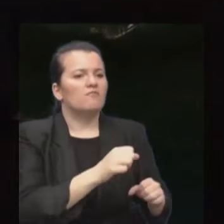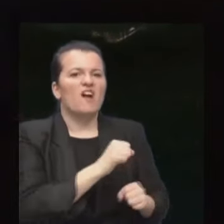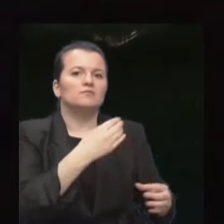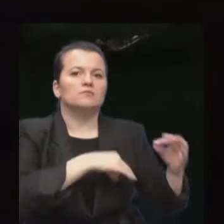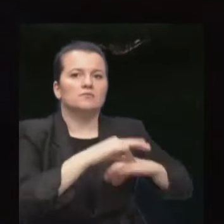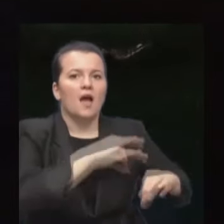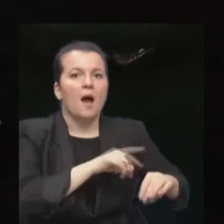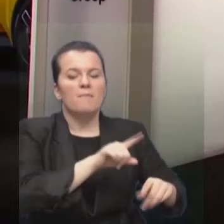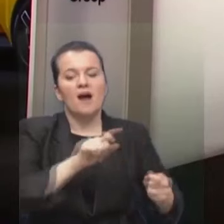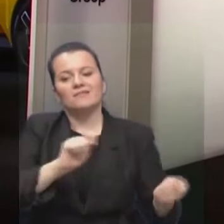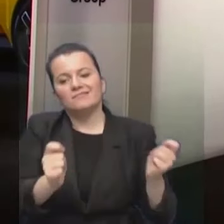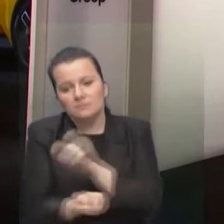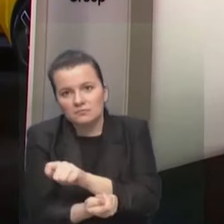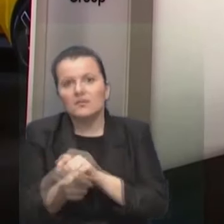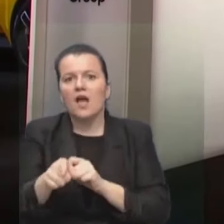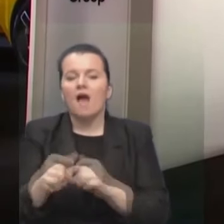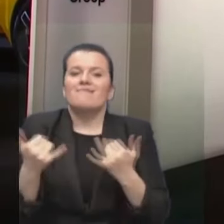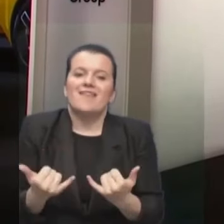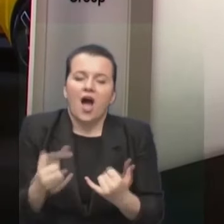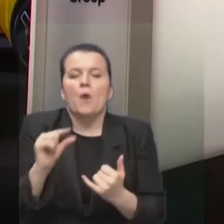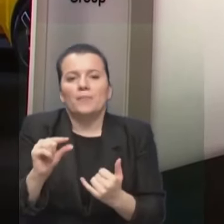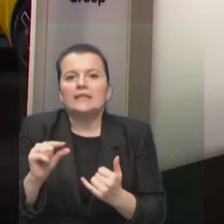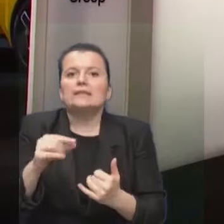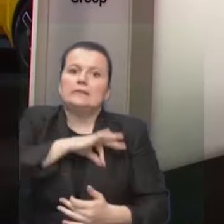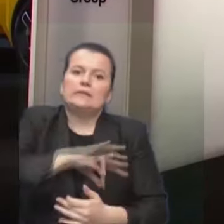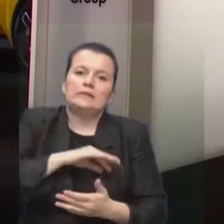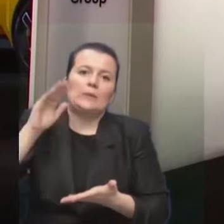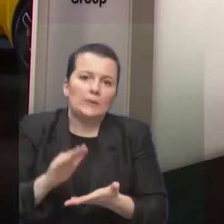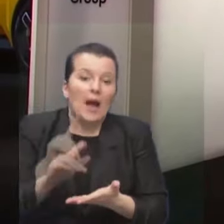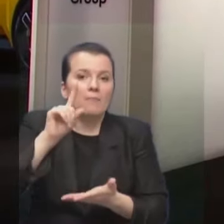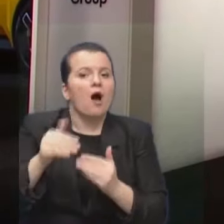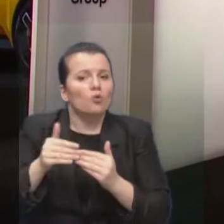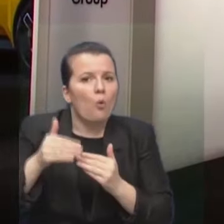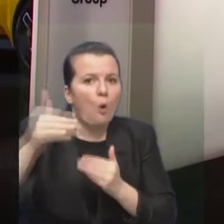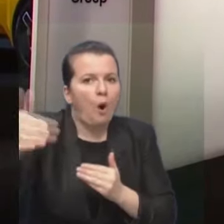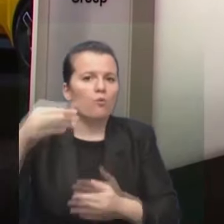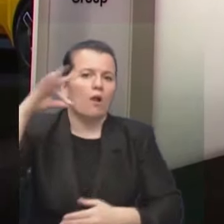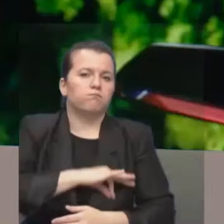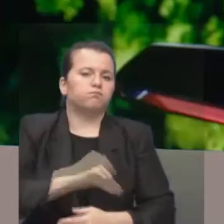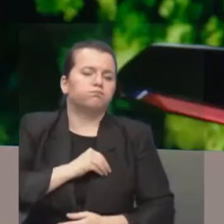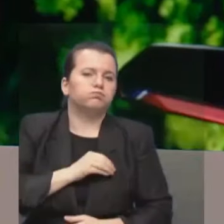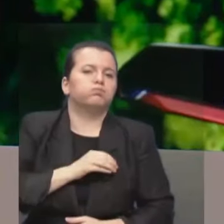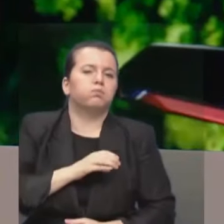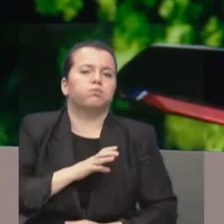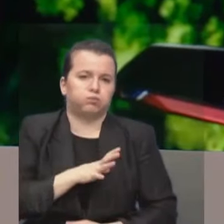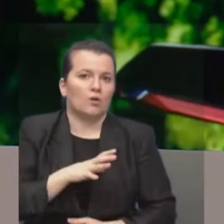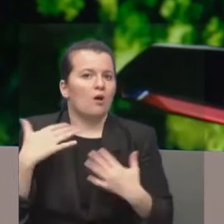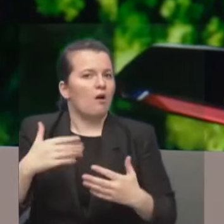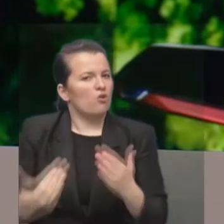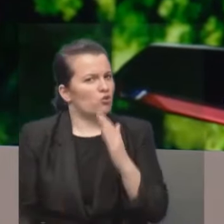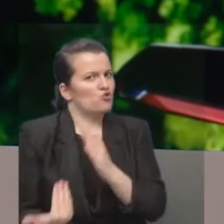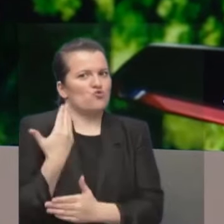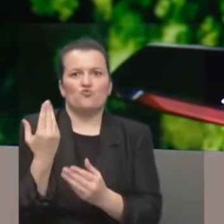But that's money well spent, in a way, because eventually we'll be arriving at new pricing